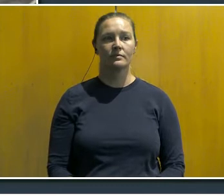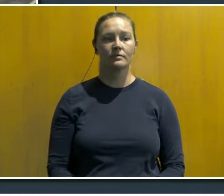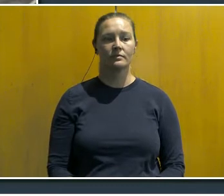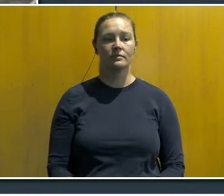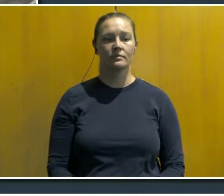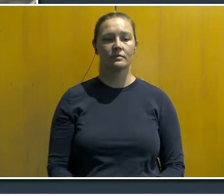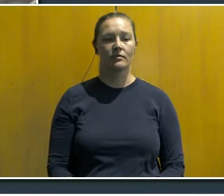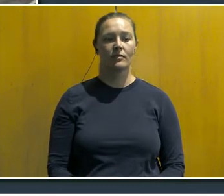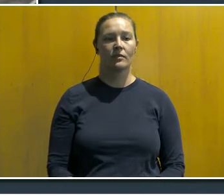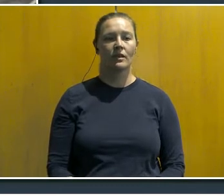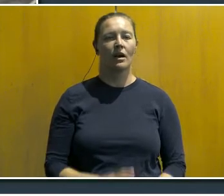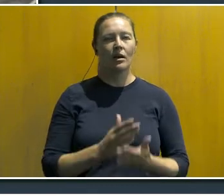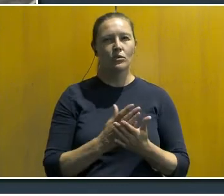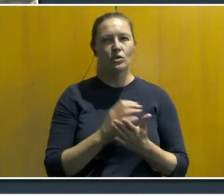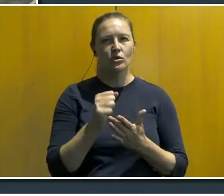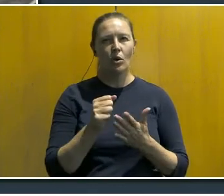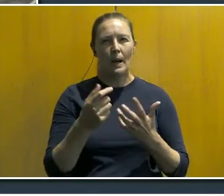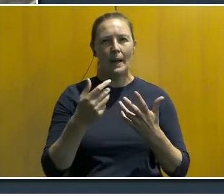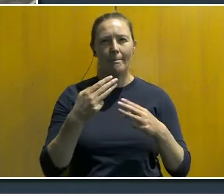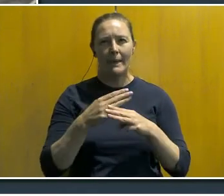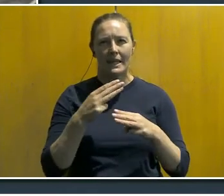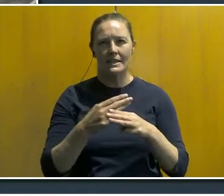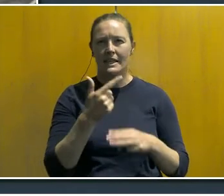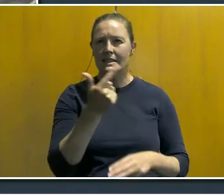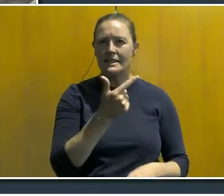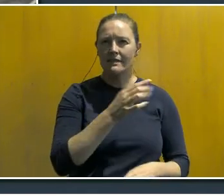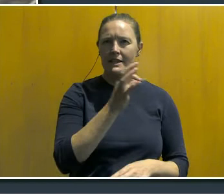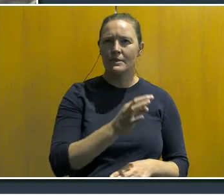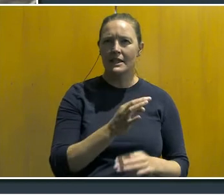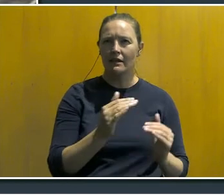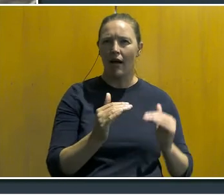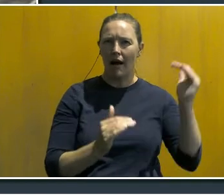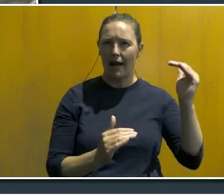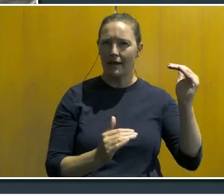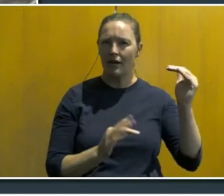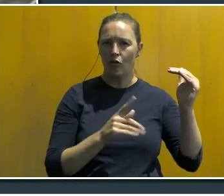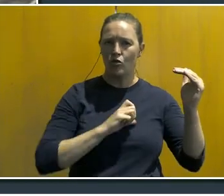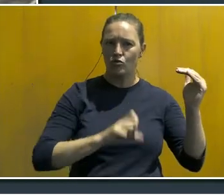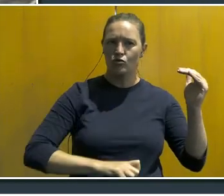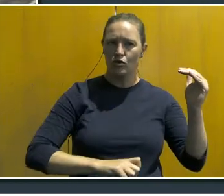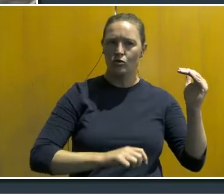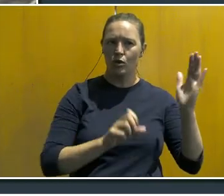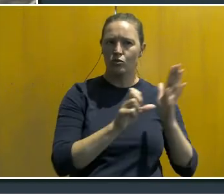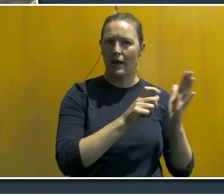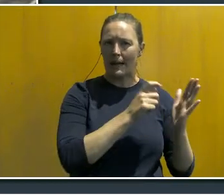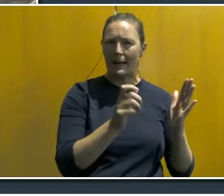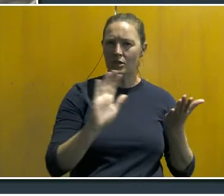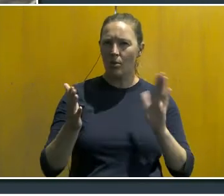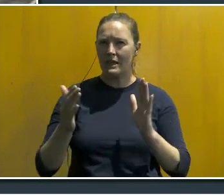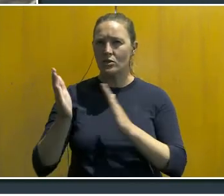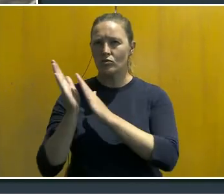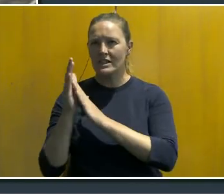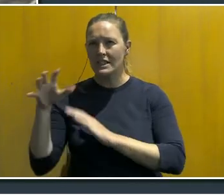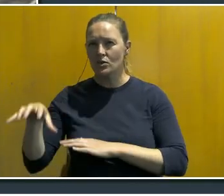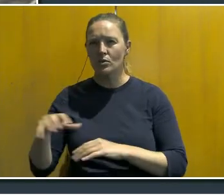Sorry, I couldn't quite follow your maths on the 17% more that the rural ratepayers pay than residential